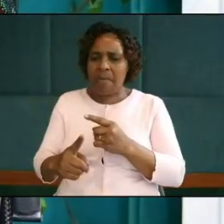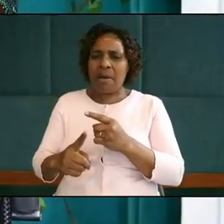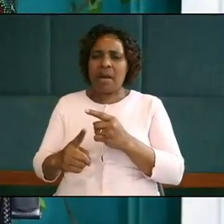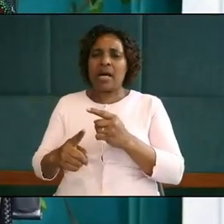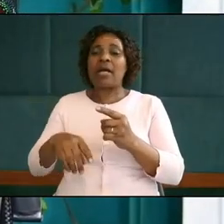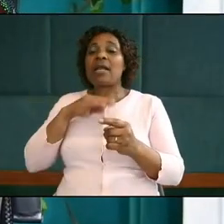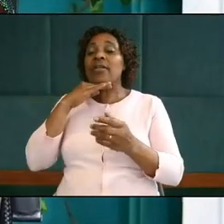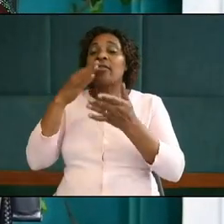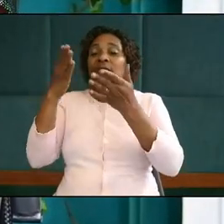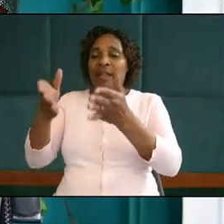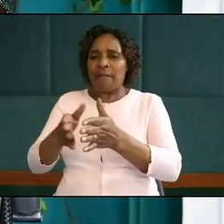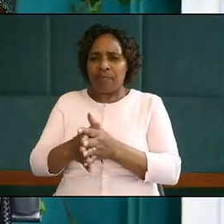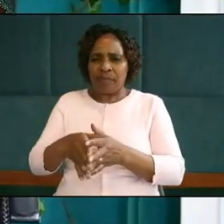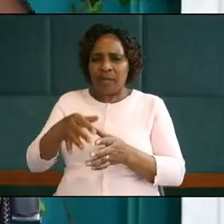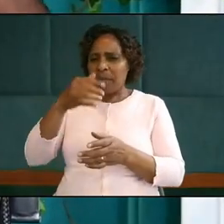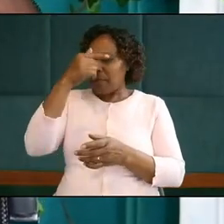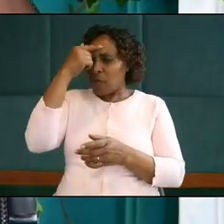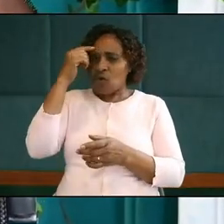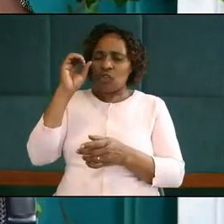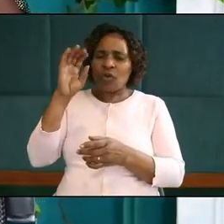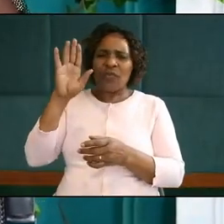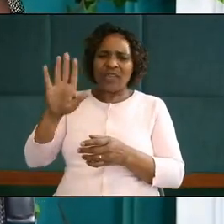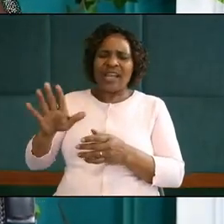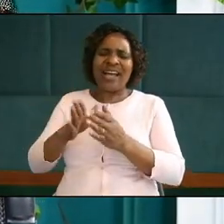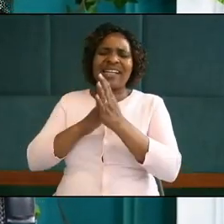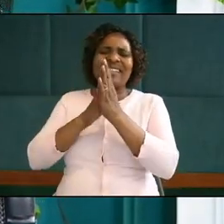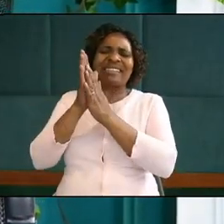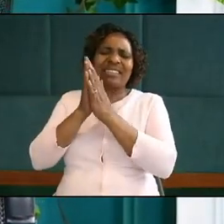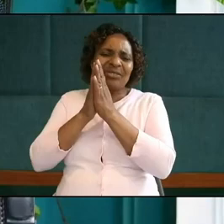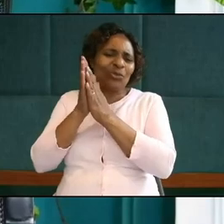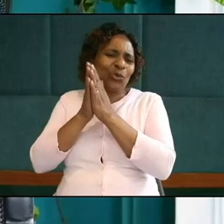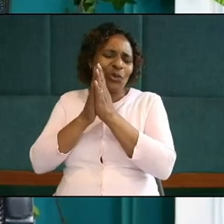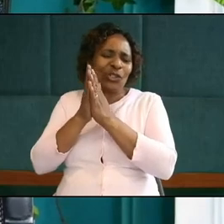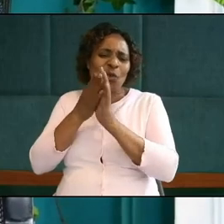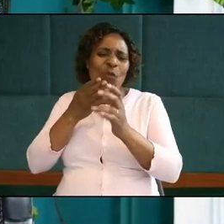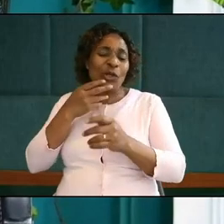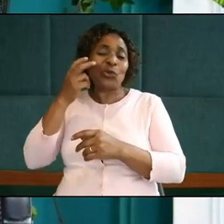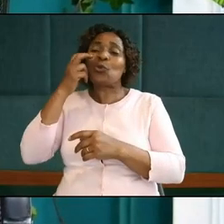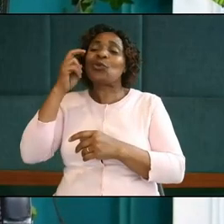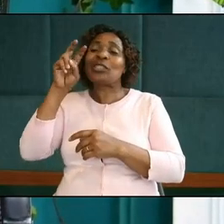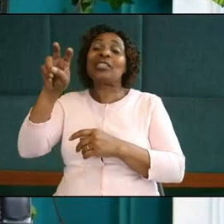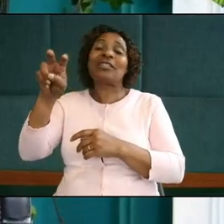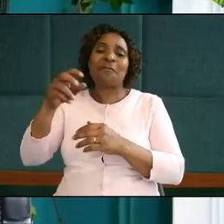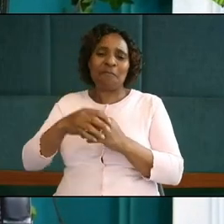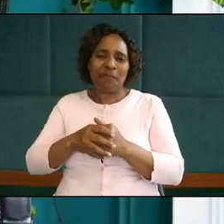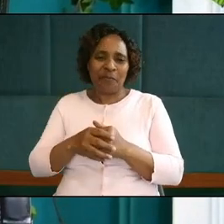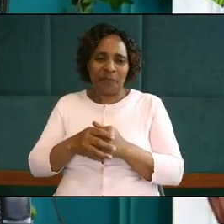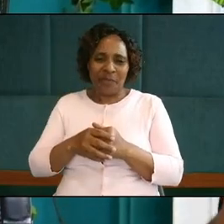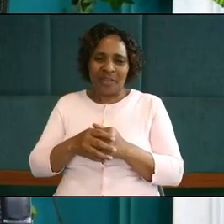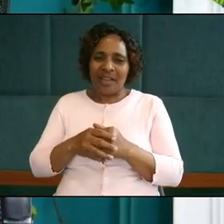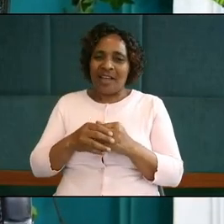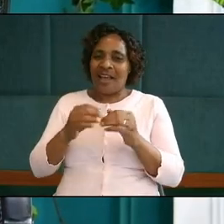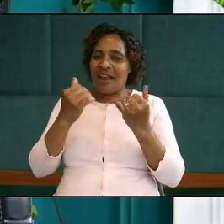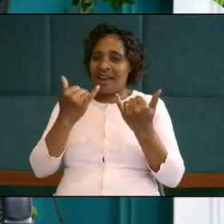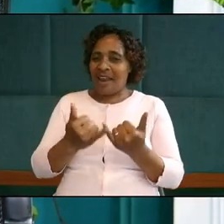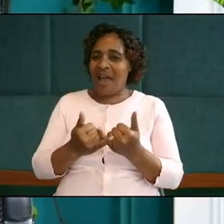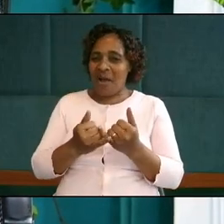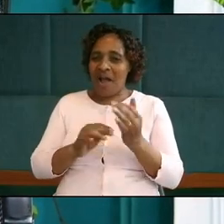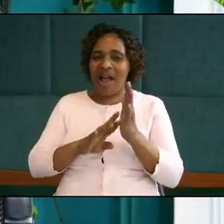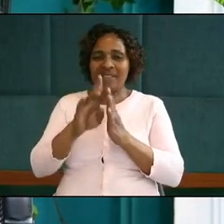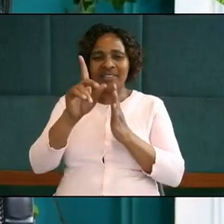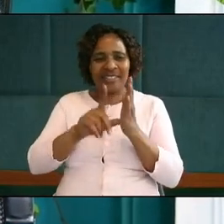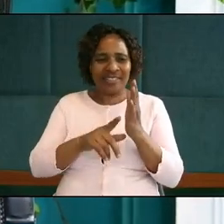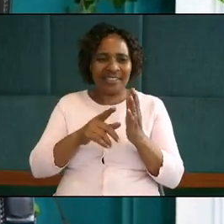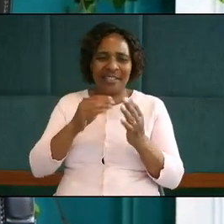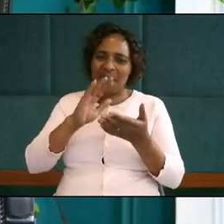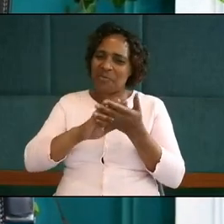then because of their sort of curiosity, so to speak. And that seems cruel,